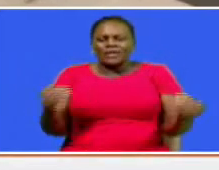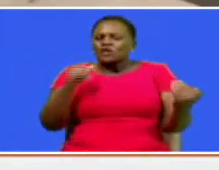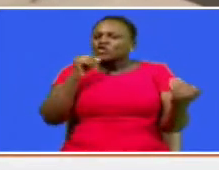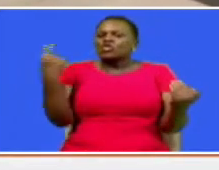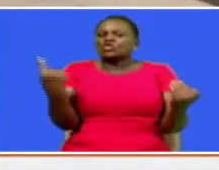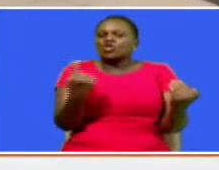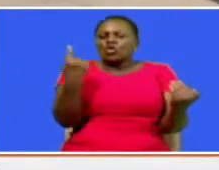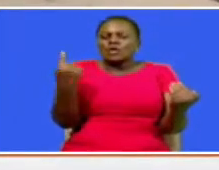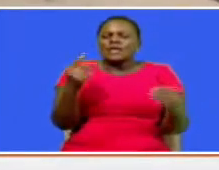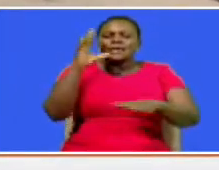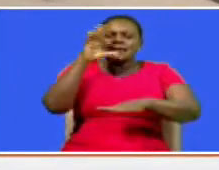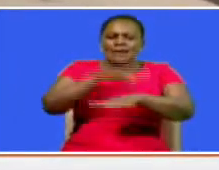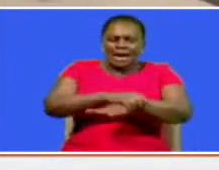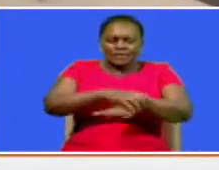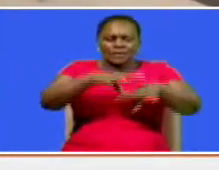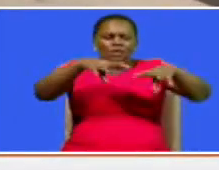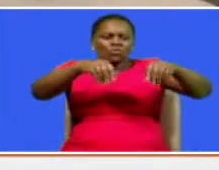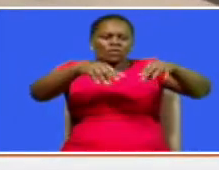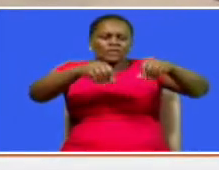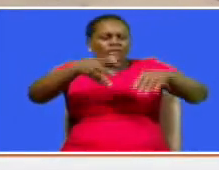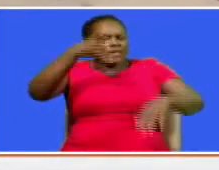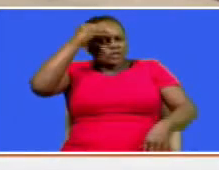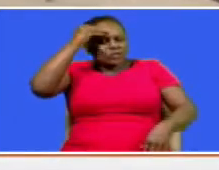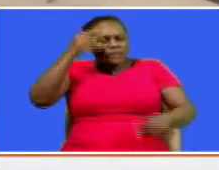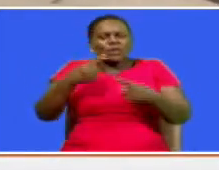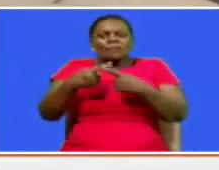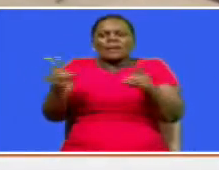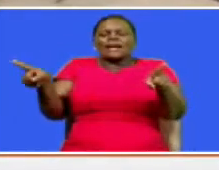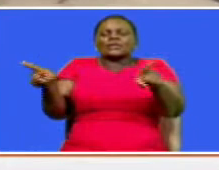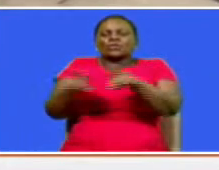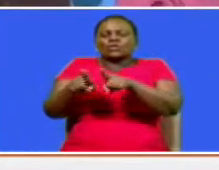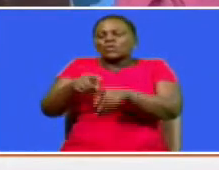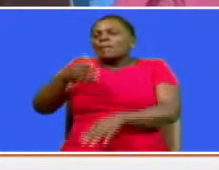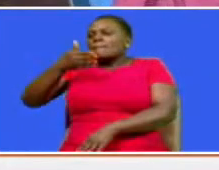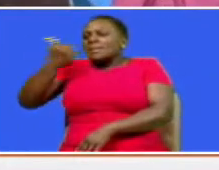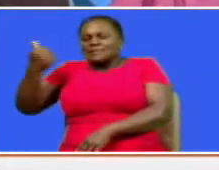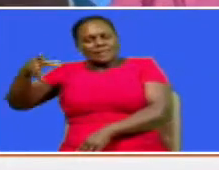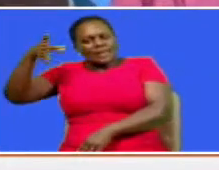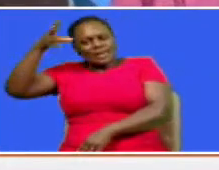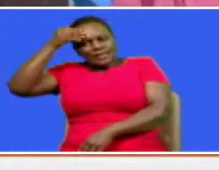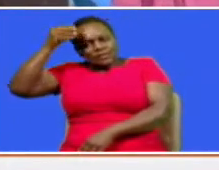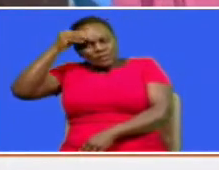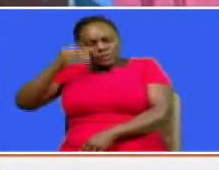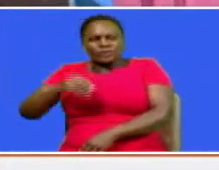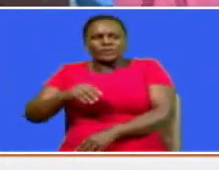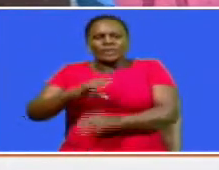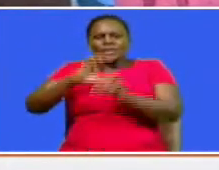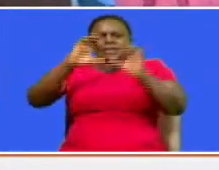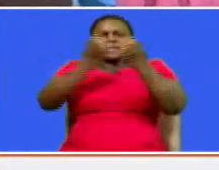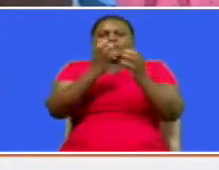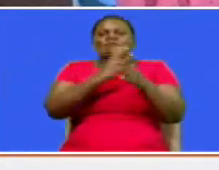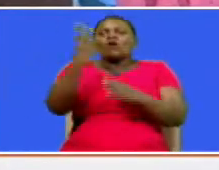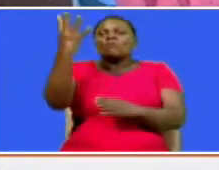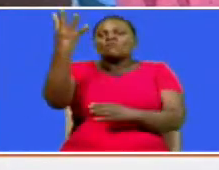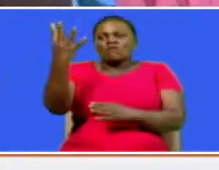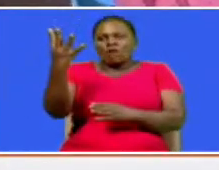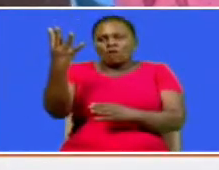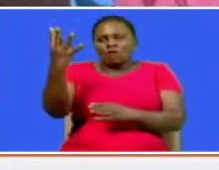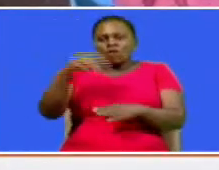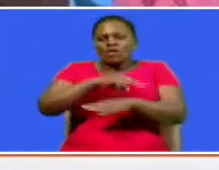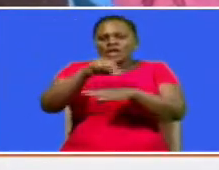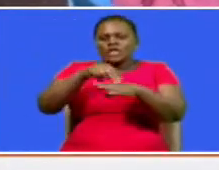only receive quality education, but better education. Kwingineko, watahiniwa wa kidato cha 4 kote